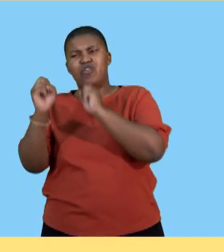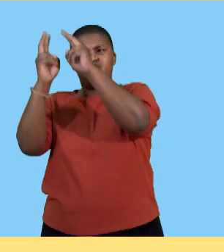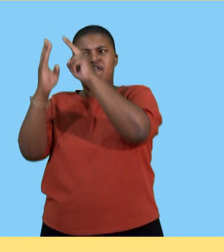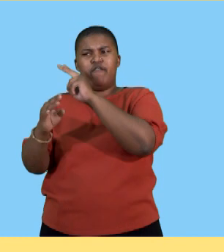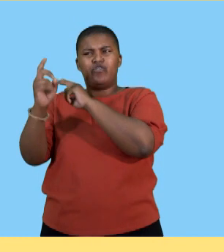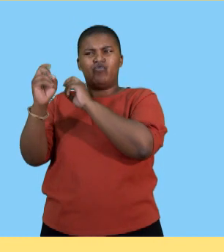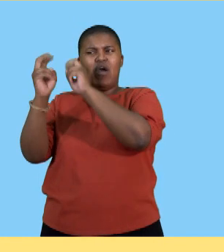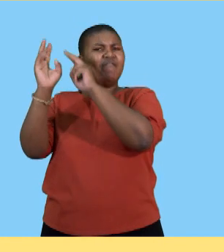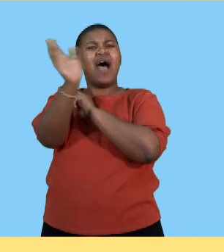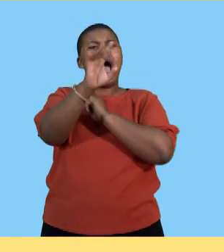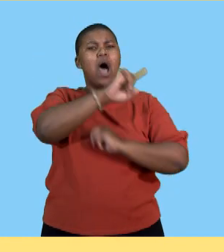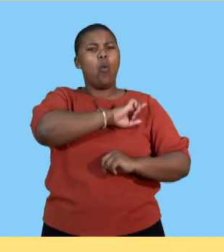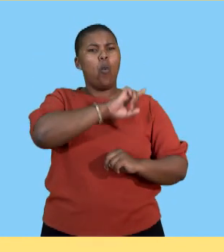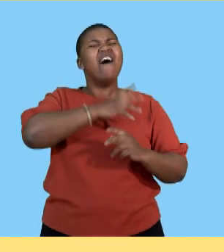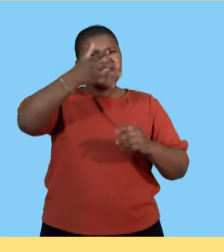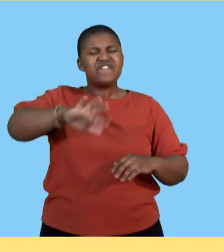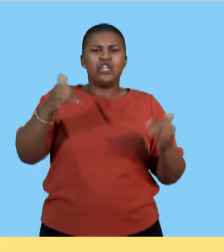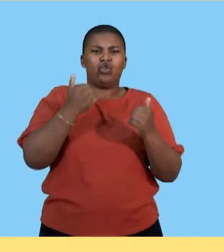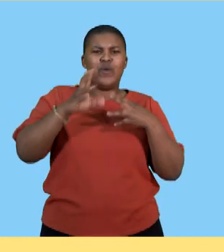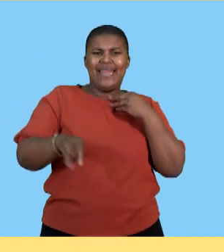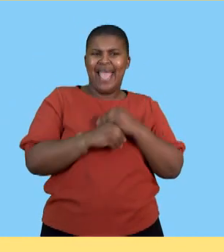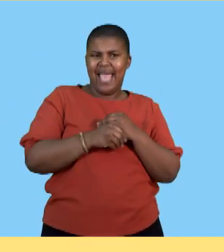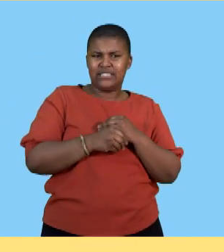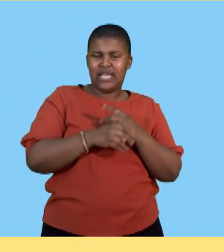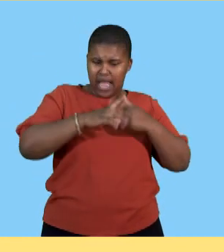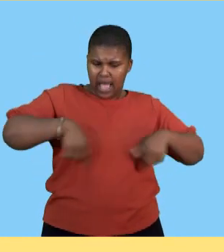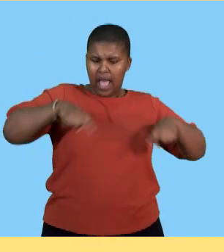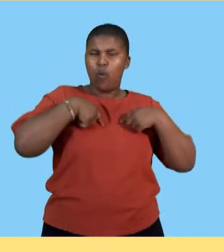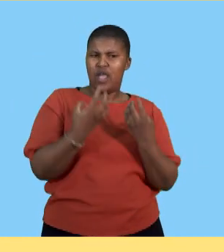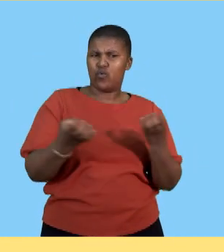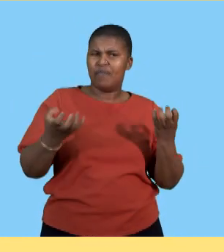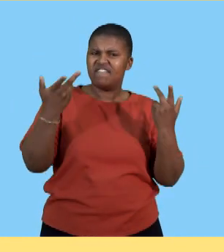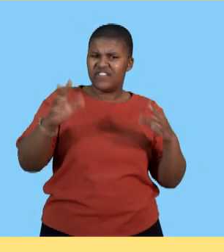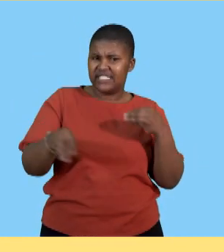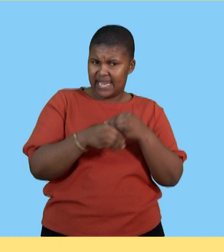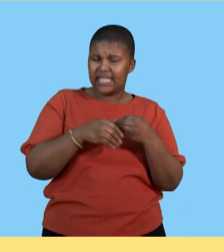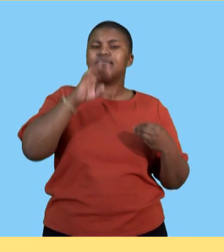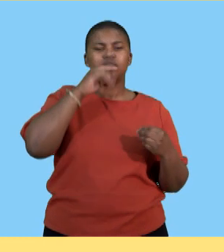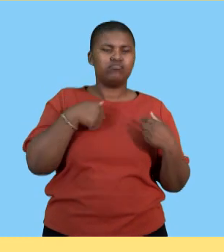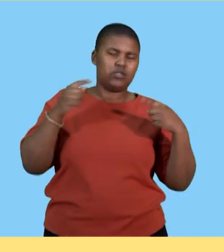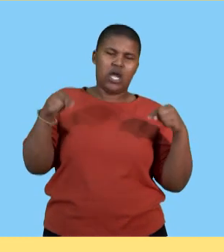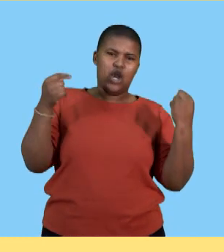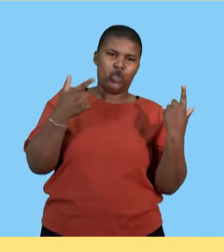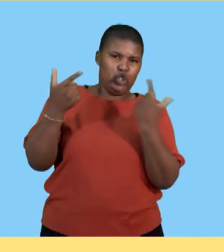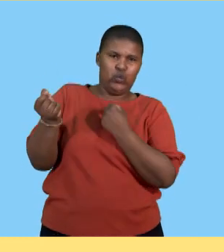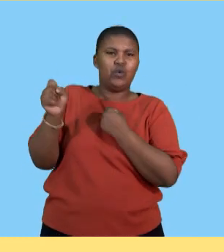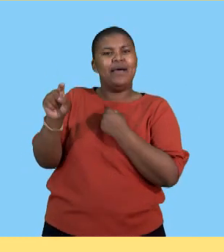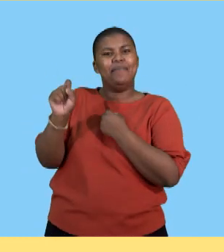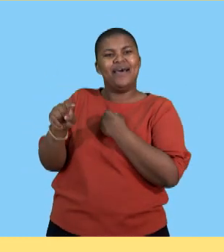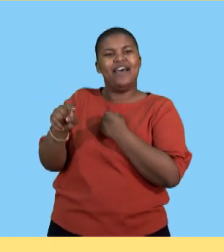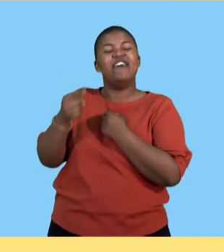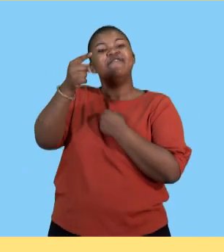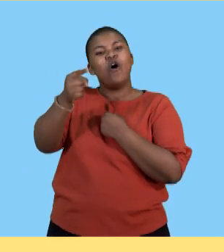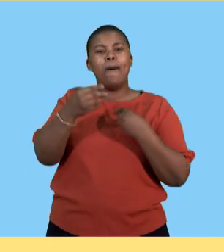because a computer costing 20,000 has been added to our equipment. So we can't consider